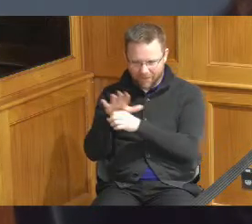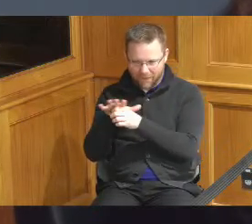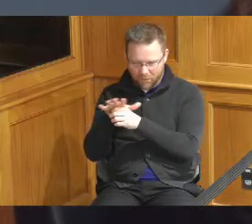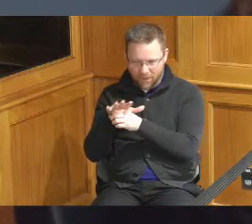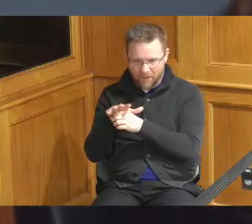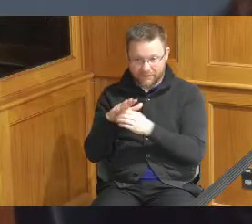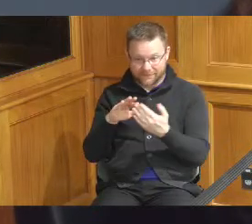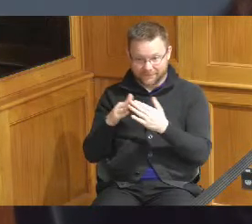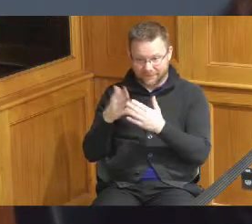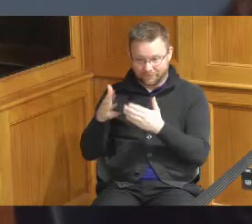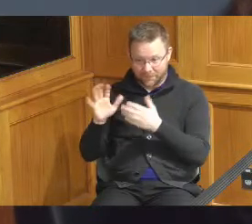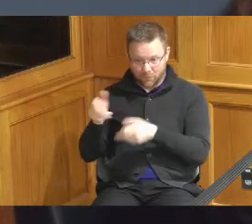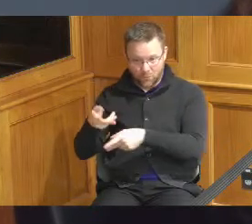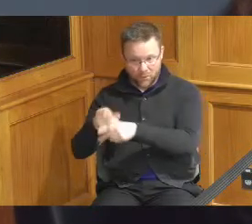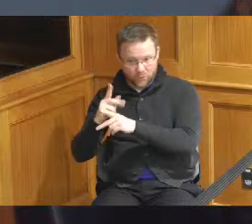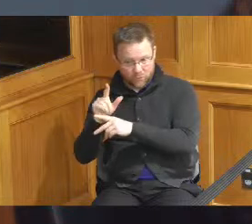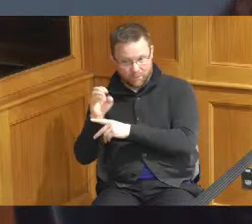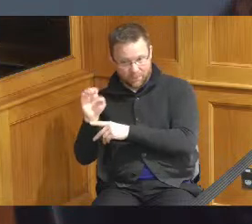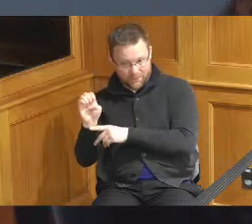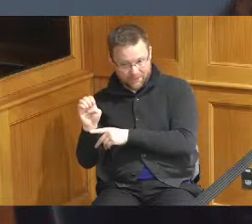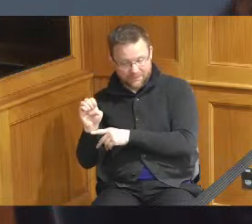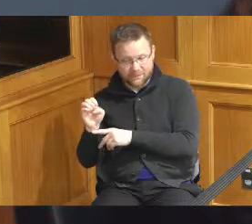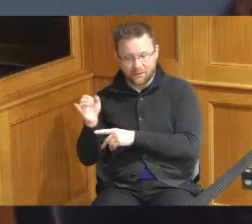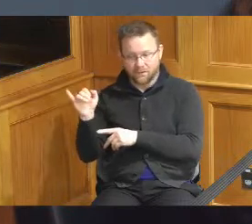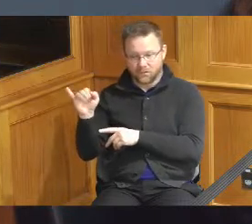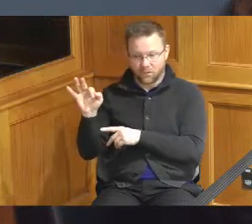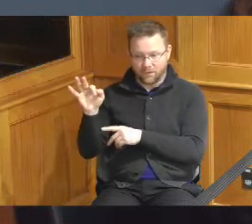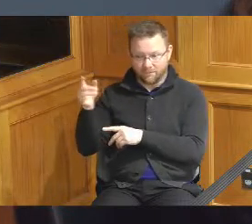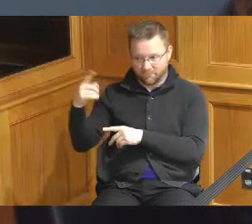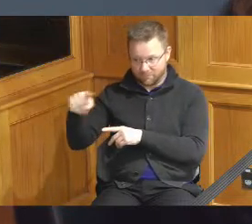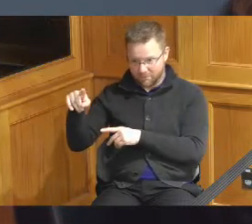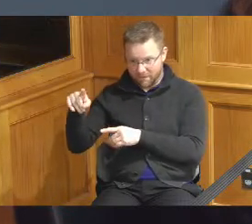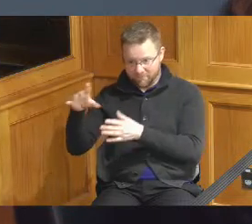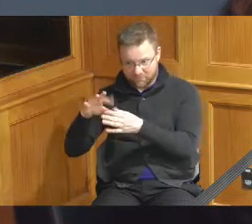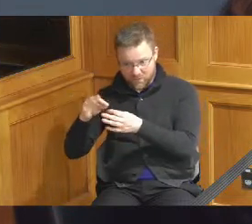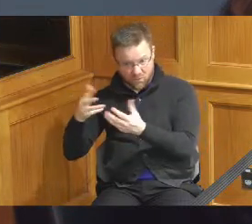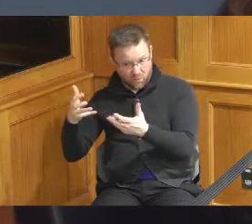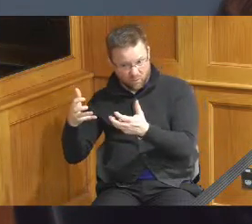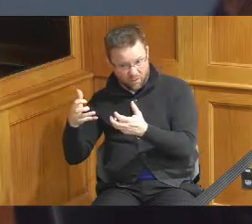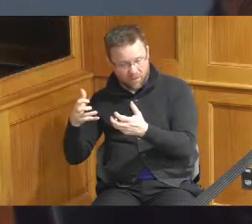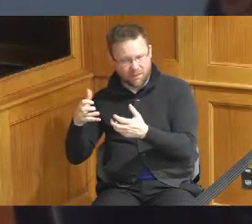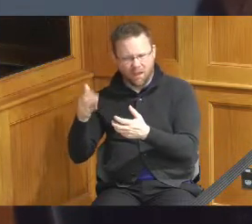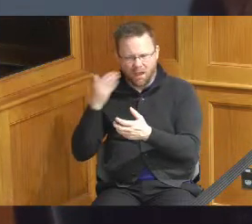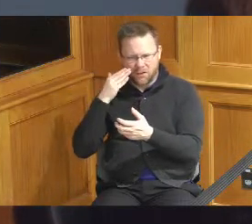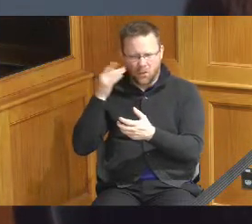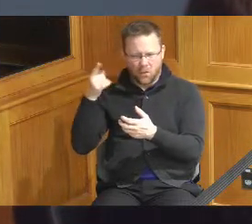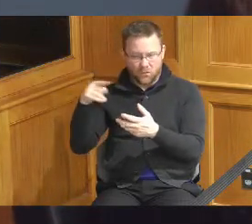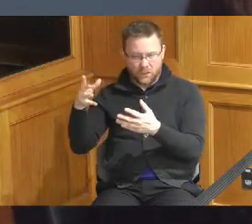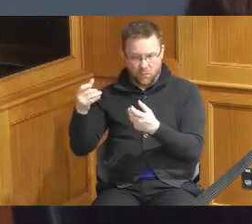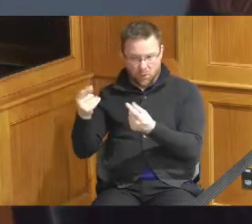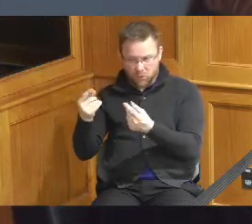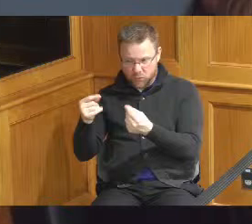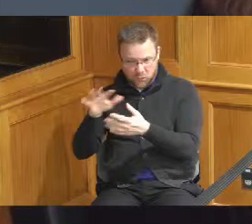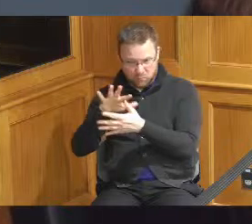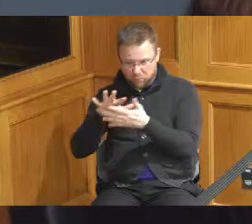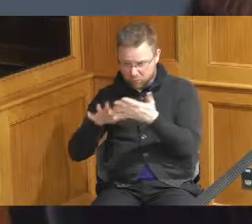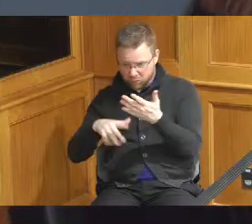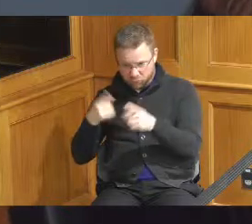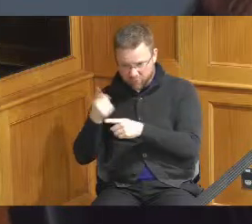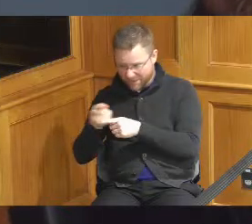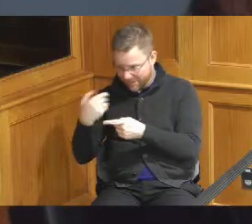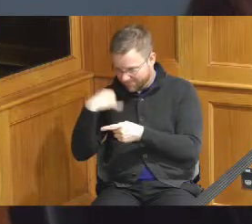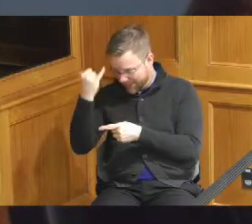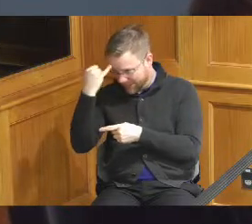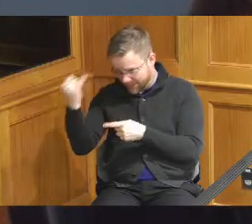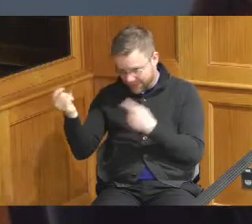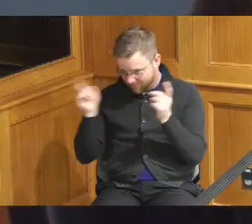may want to lease or sublease, if they have indicated that, Jeff, I know they have some idea of what they might want to do with that area. Have you